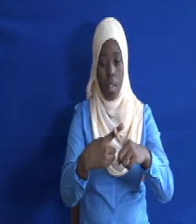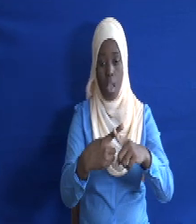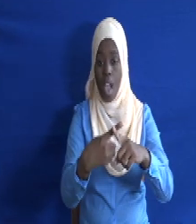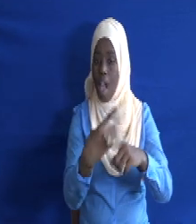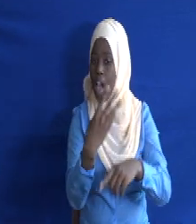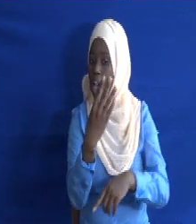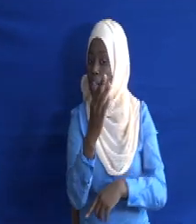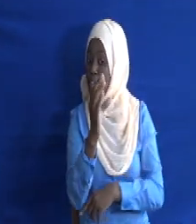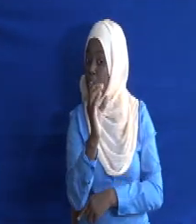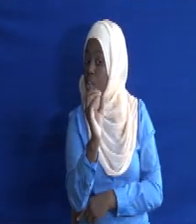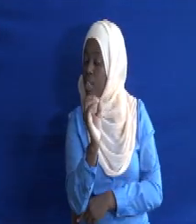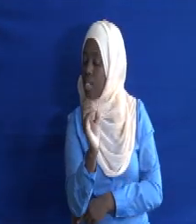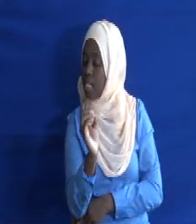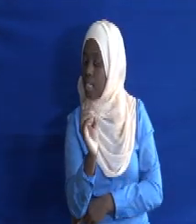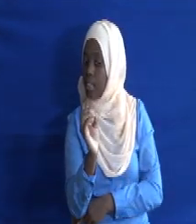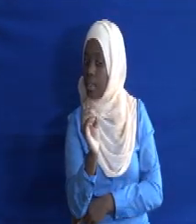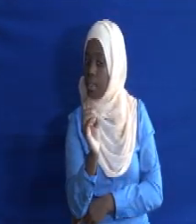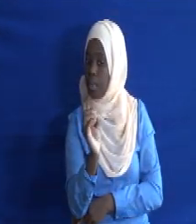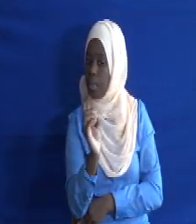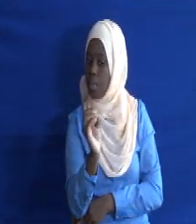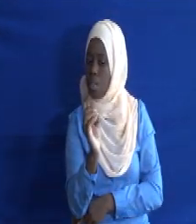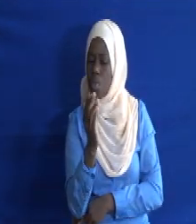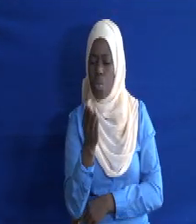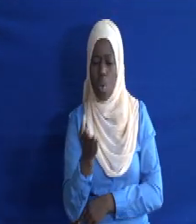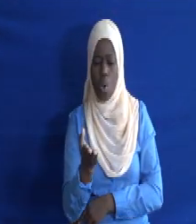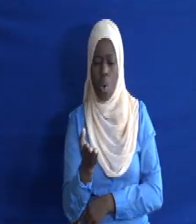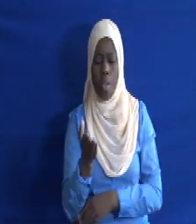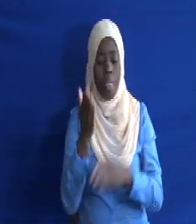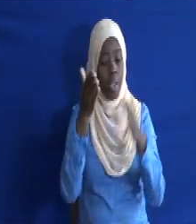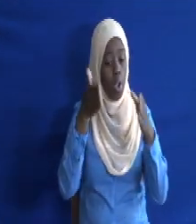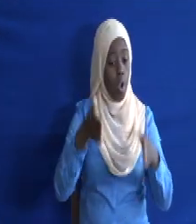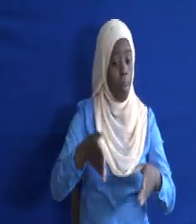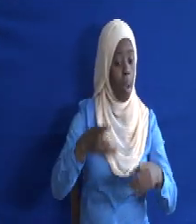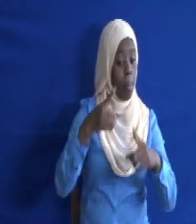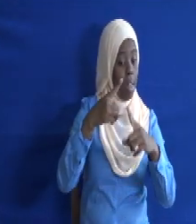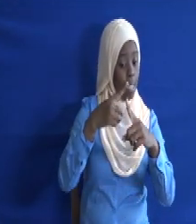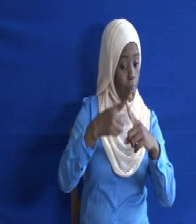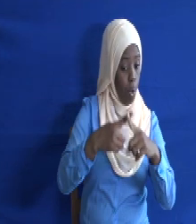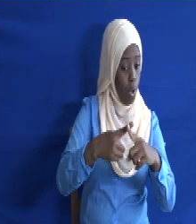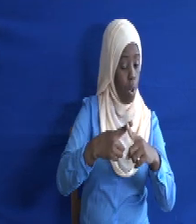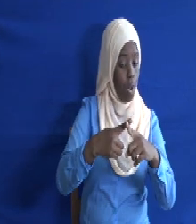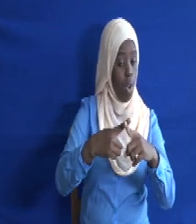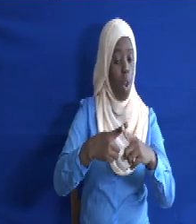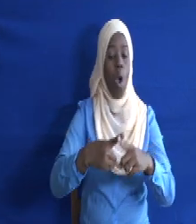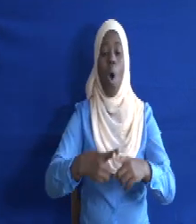here and 40 there. So the common multiples